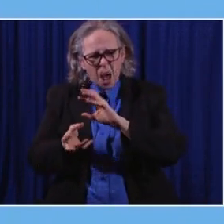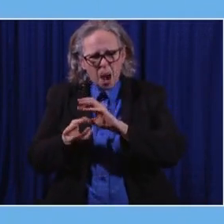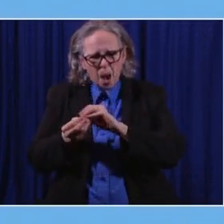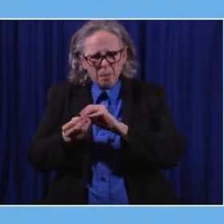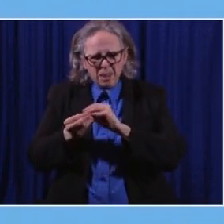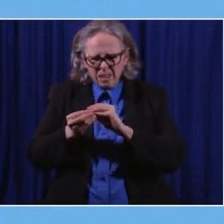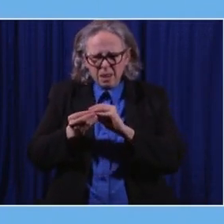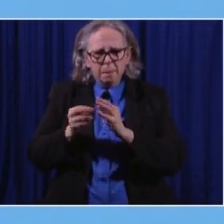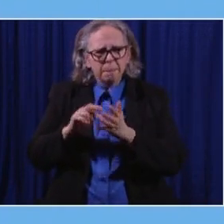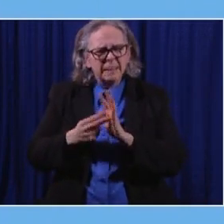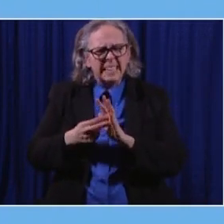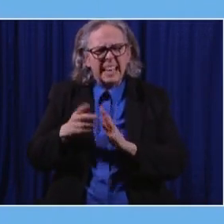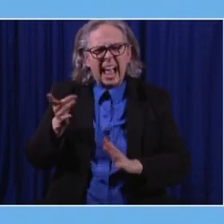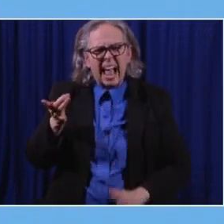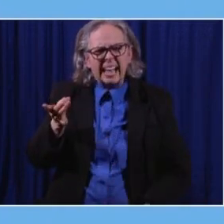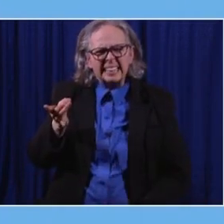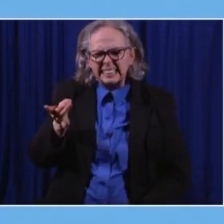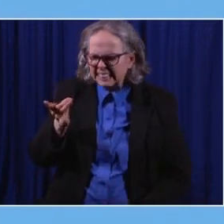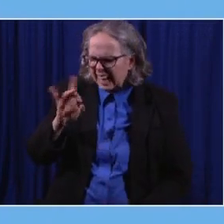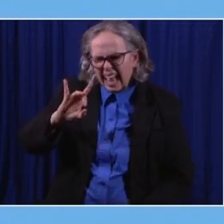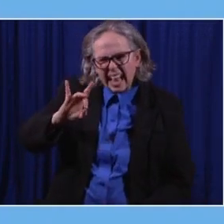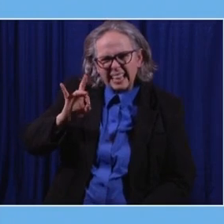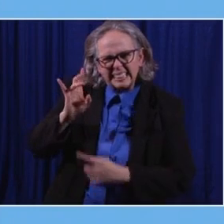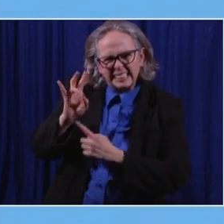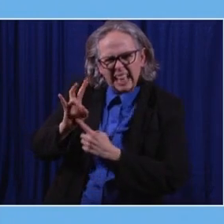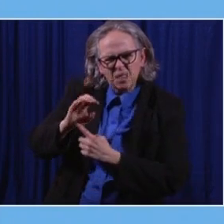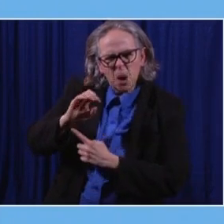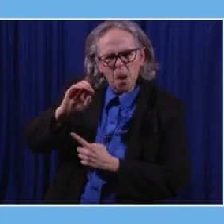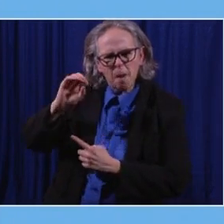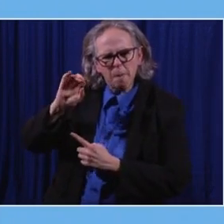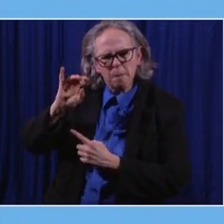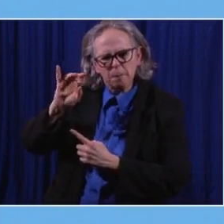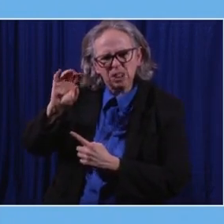86.8% of the population of the state,